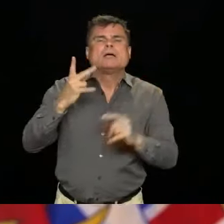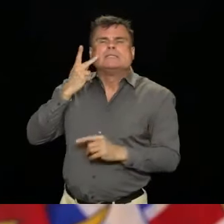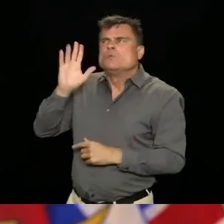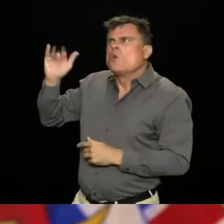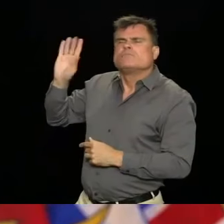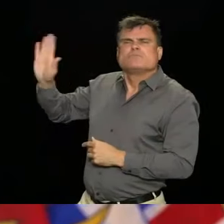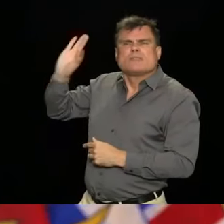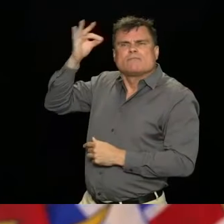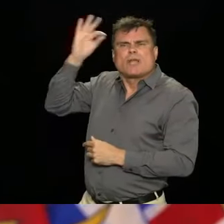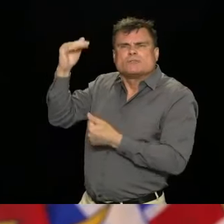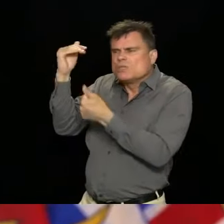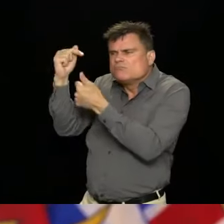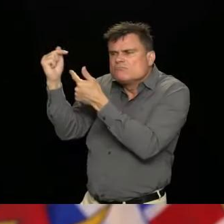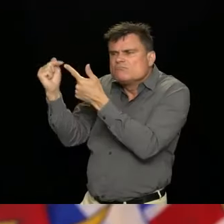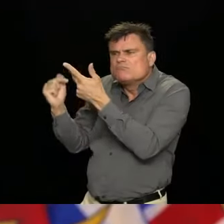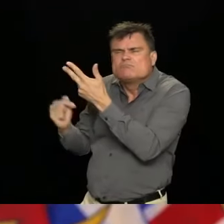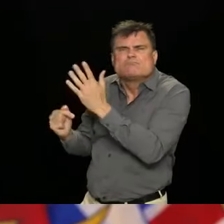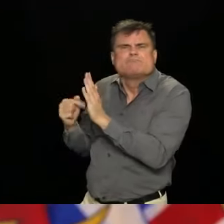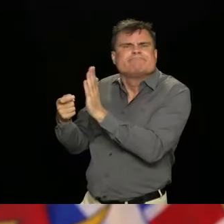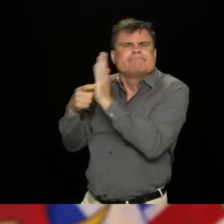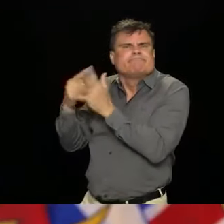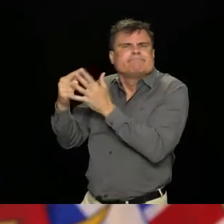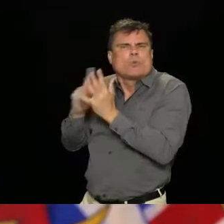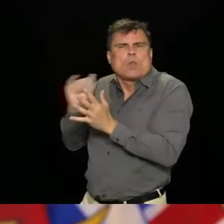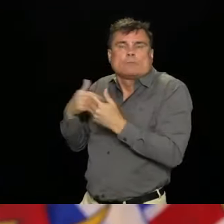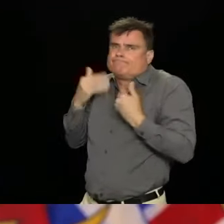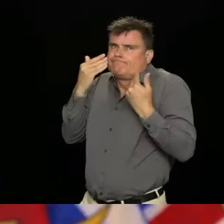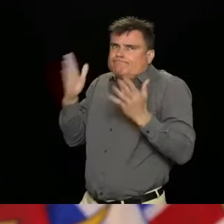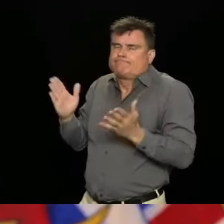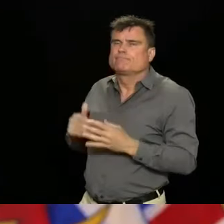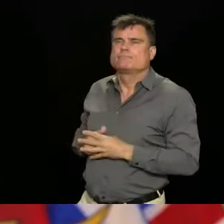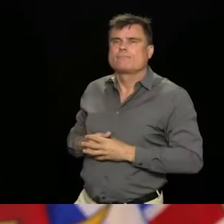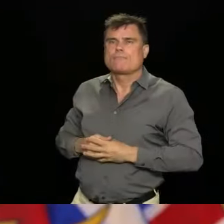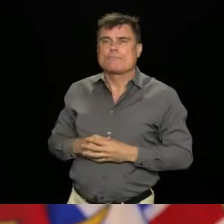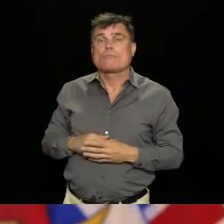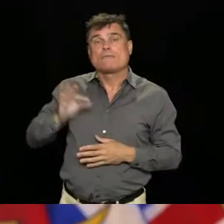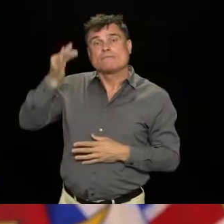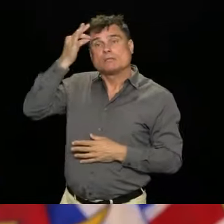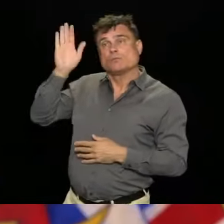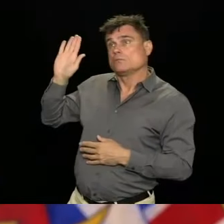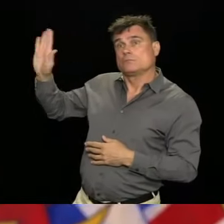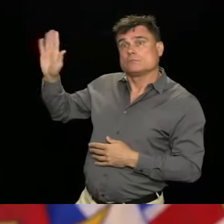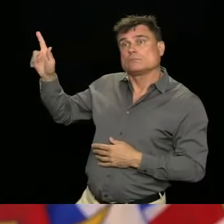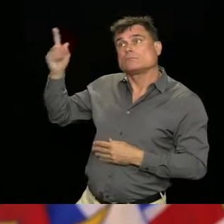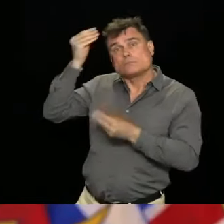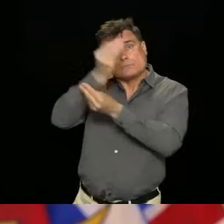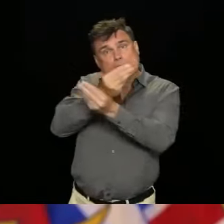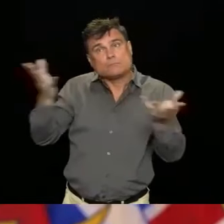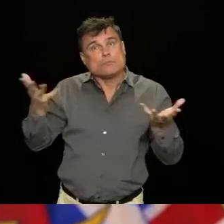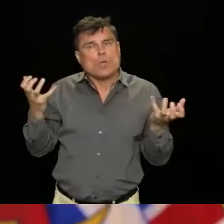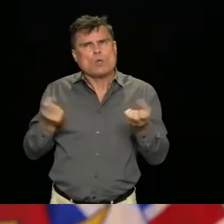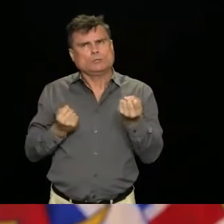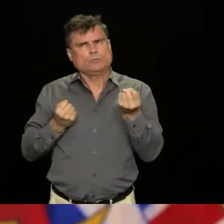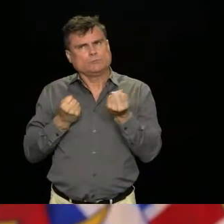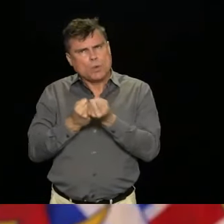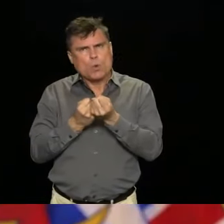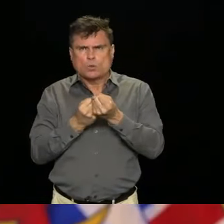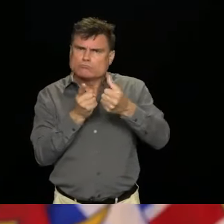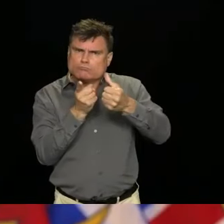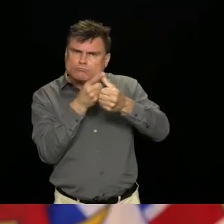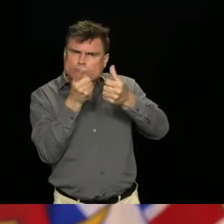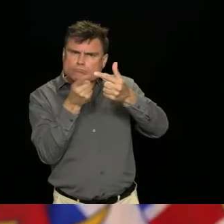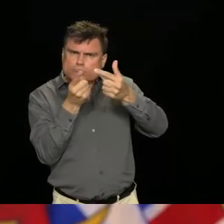to British Columbia. And I heard a long list of areas that it's intended to cover. So again, we'll want to see which